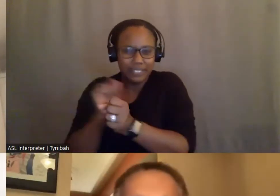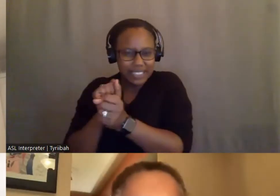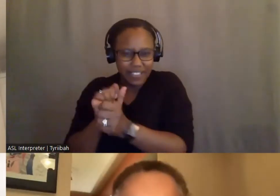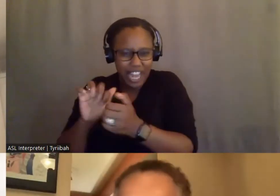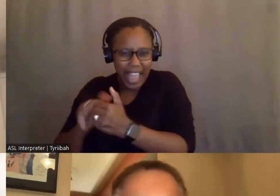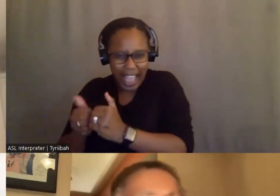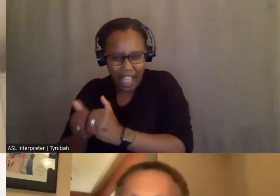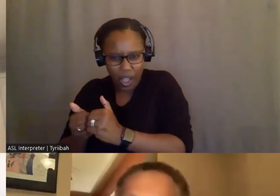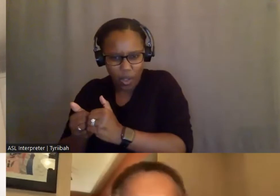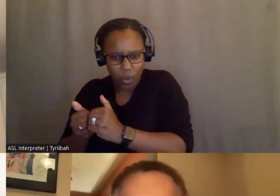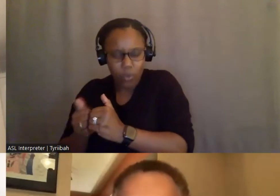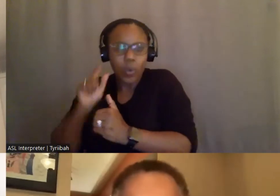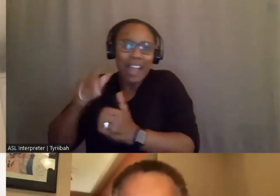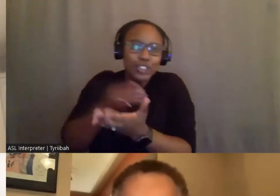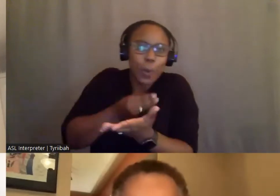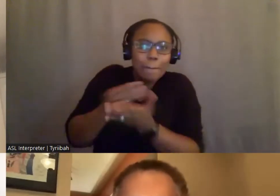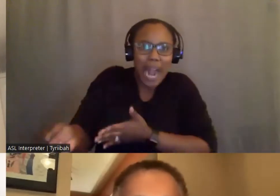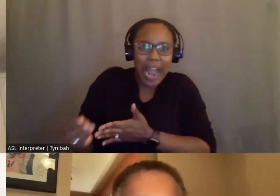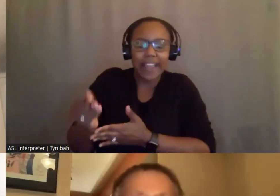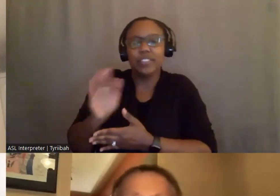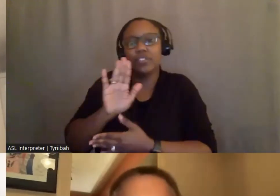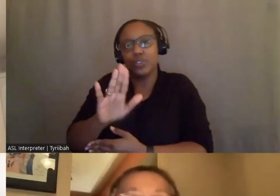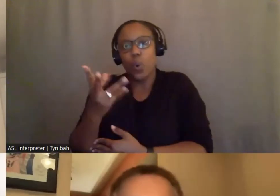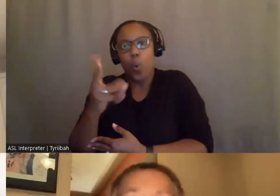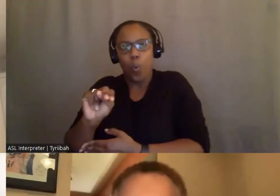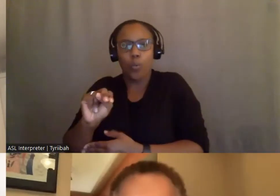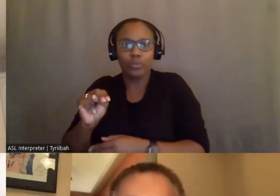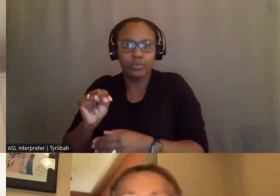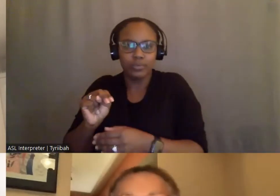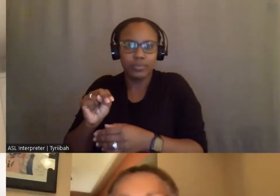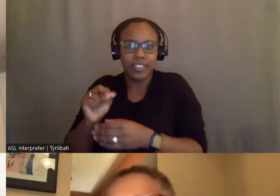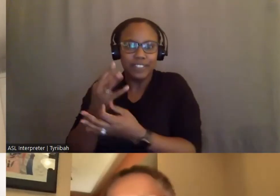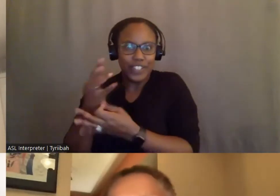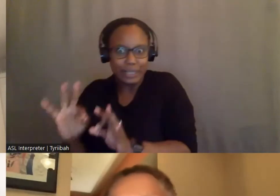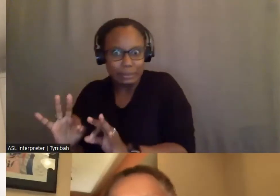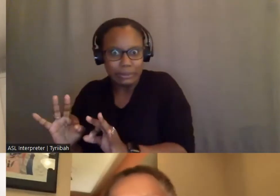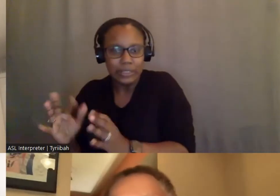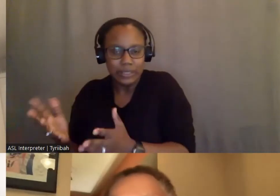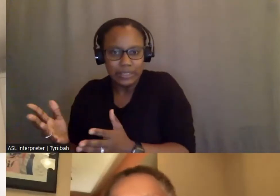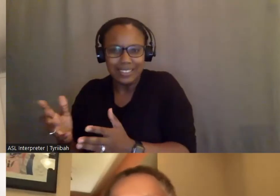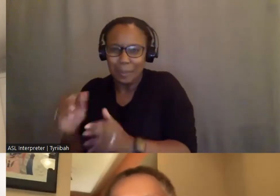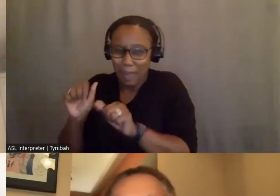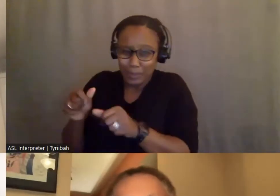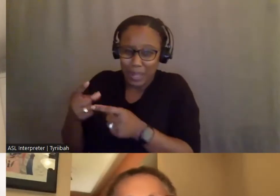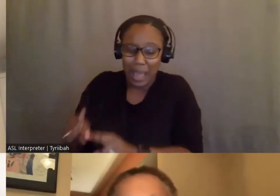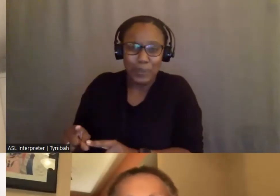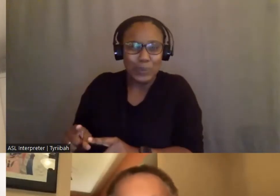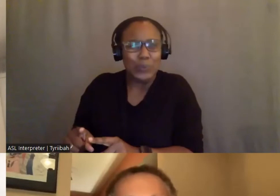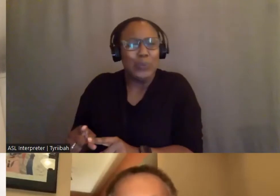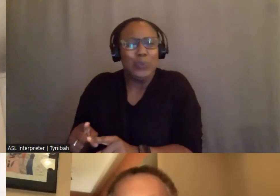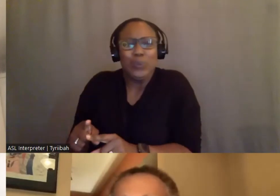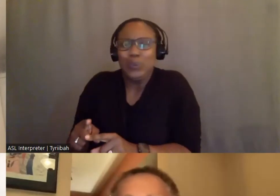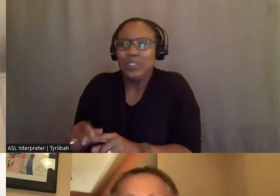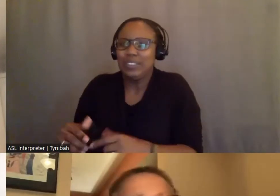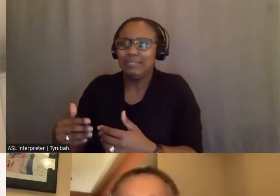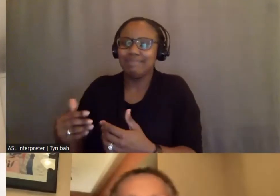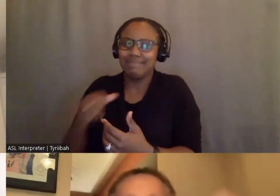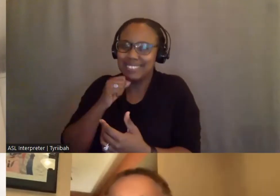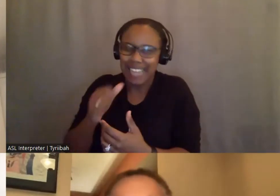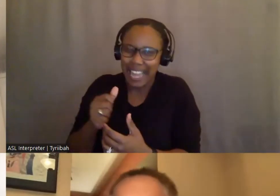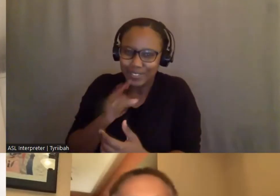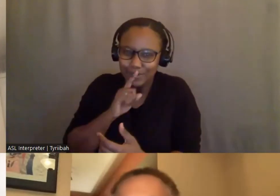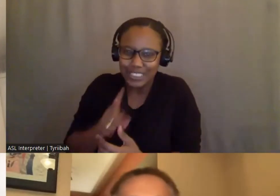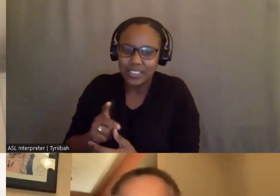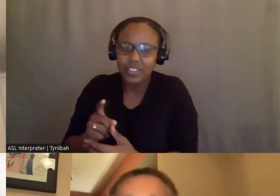allowed to buy your freedom. And even that is really, you know, slim. So I'm trying to figure out, is there a way that it's not automatic that if you